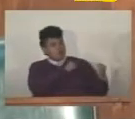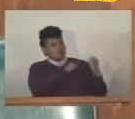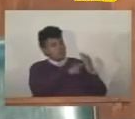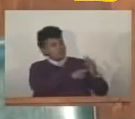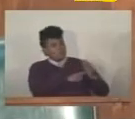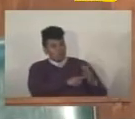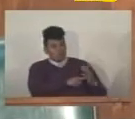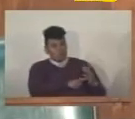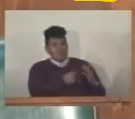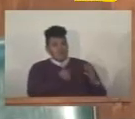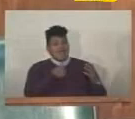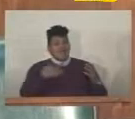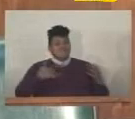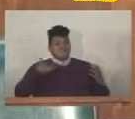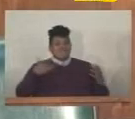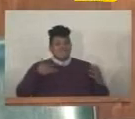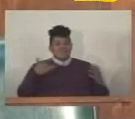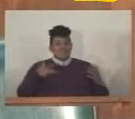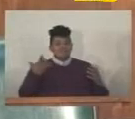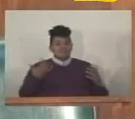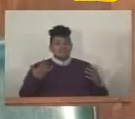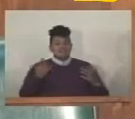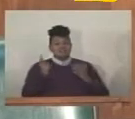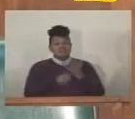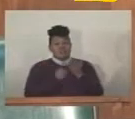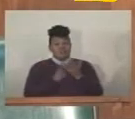state has at some time